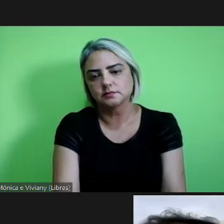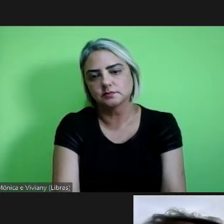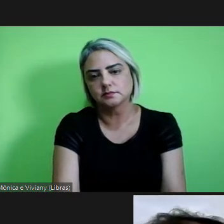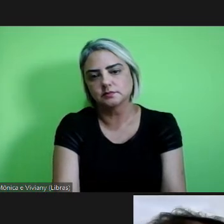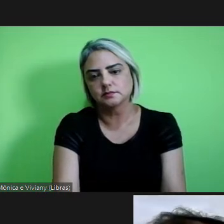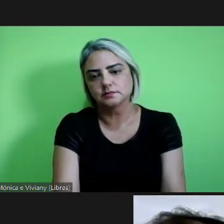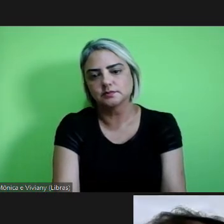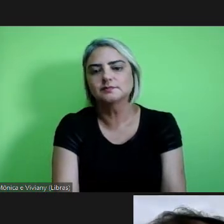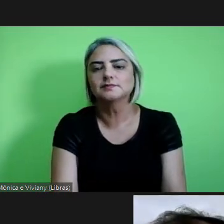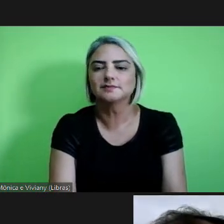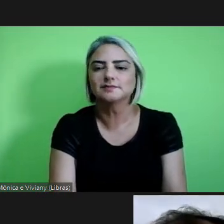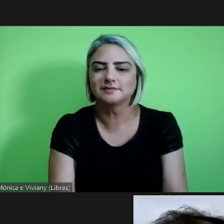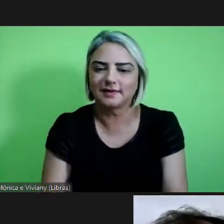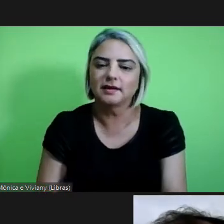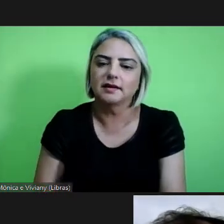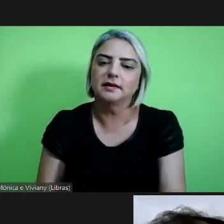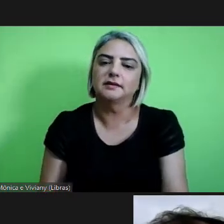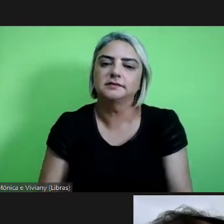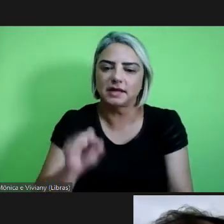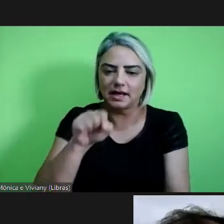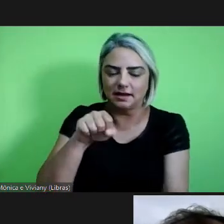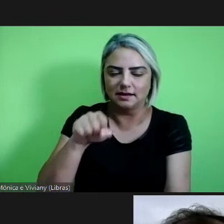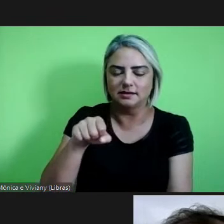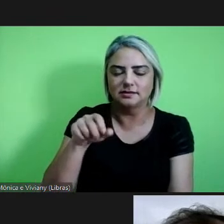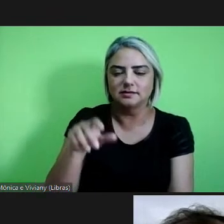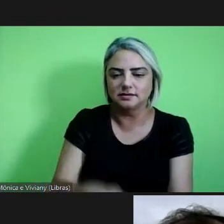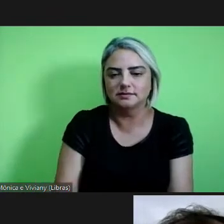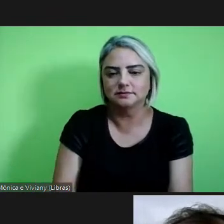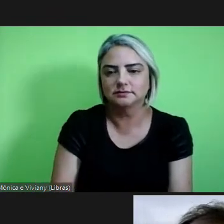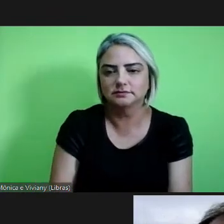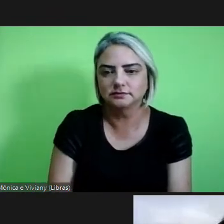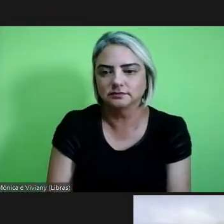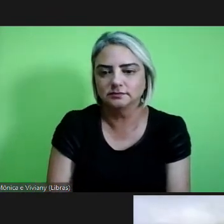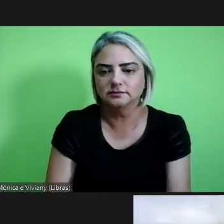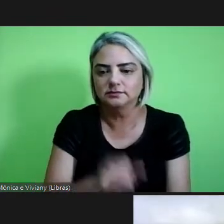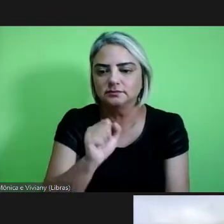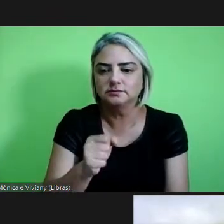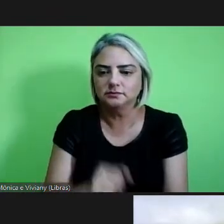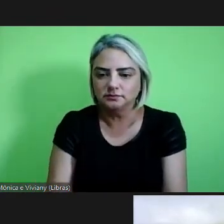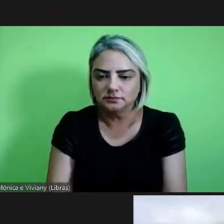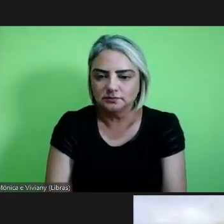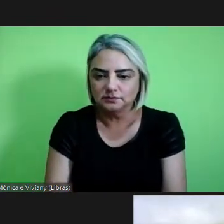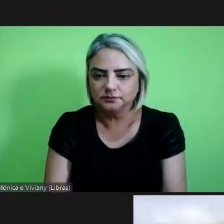Nós não estamos te ouvindo. Agora sim, agora podemos ouvir.